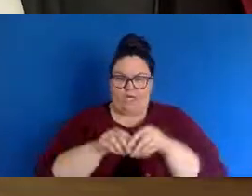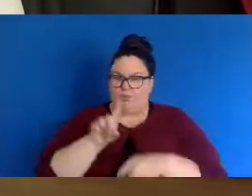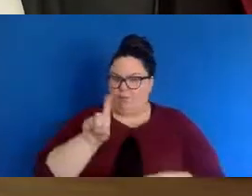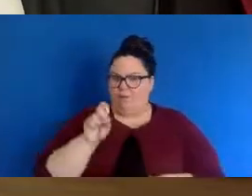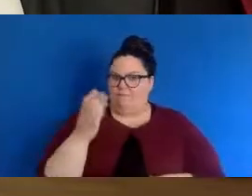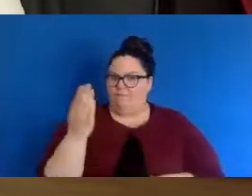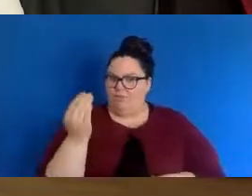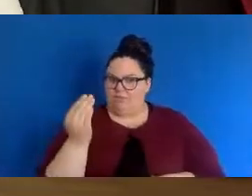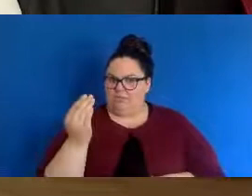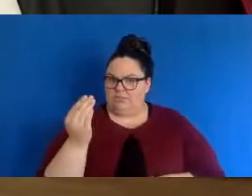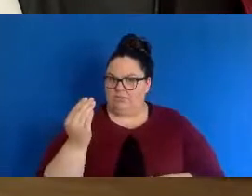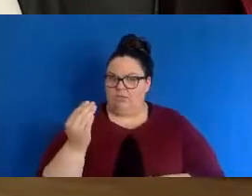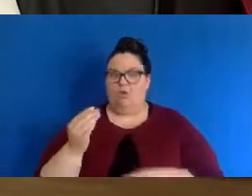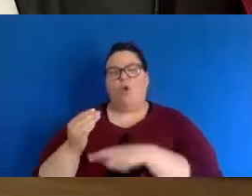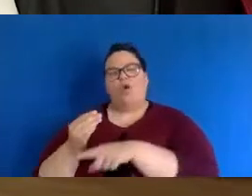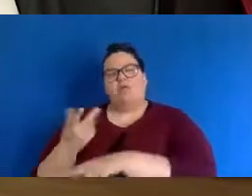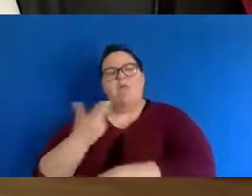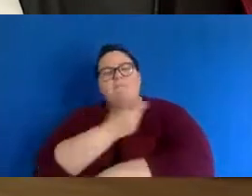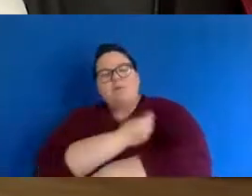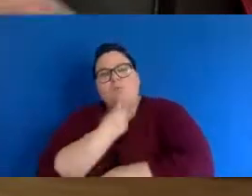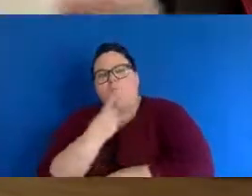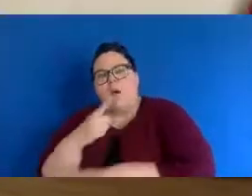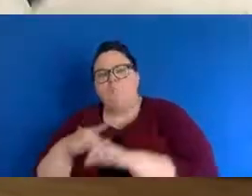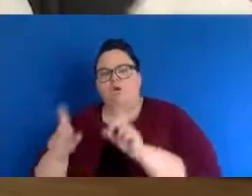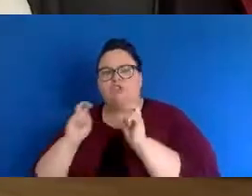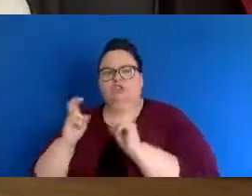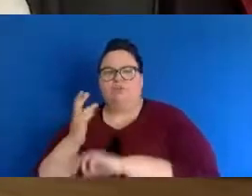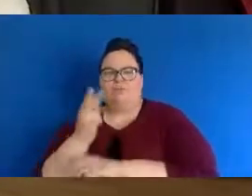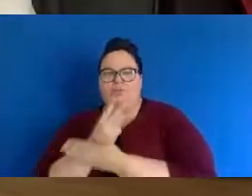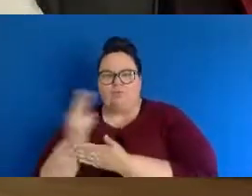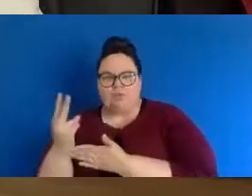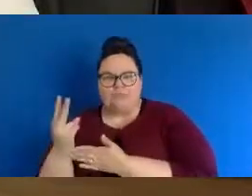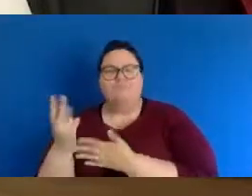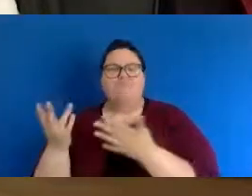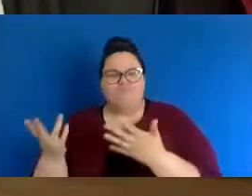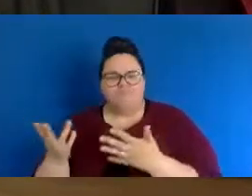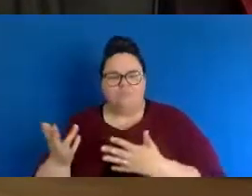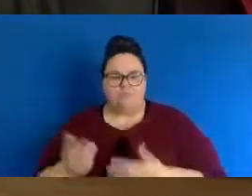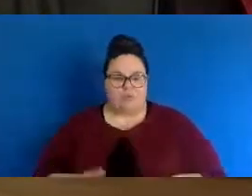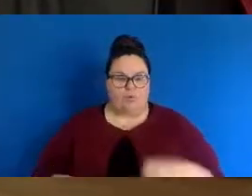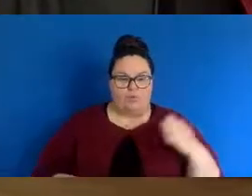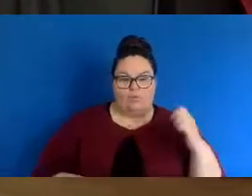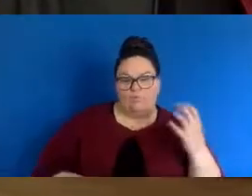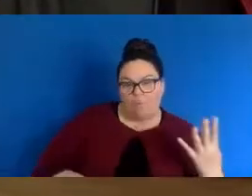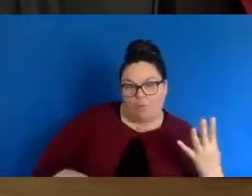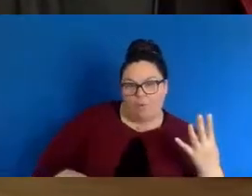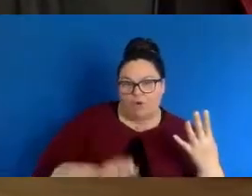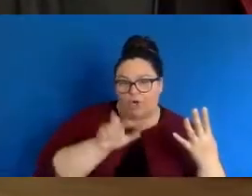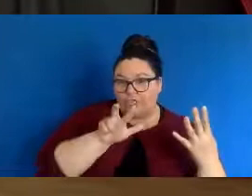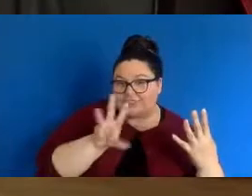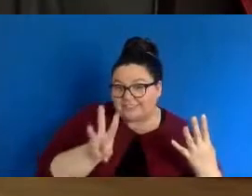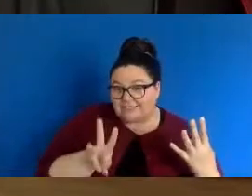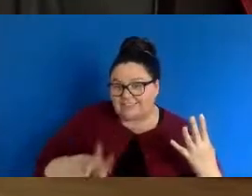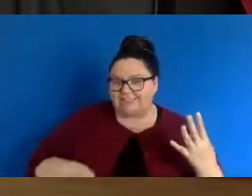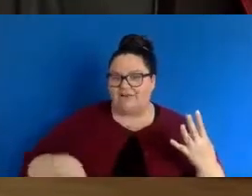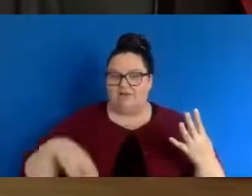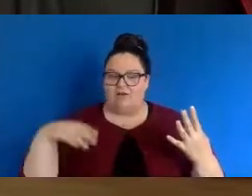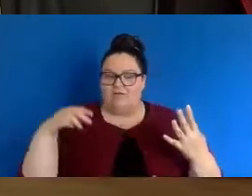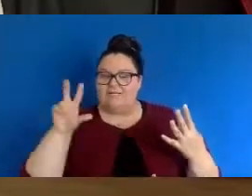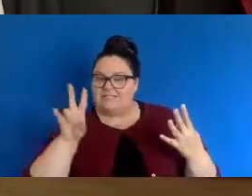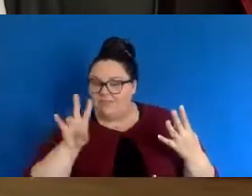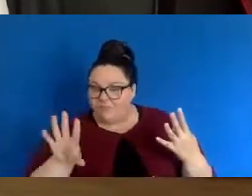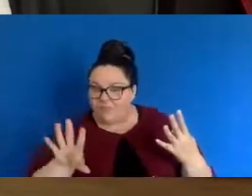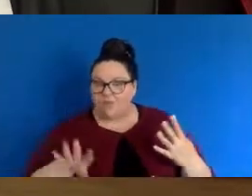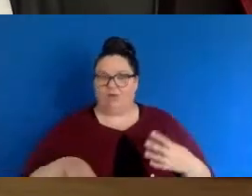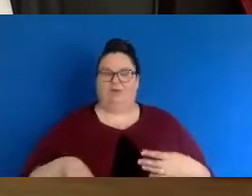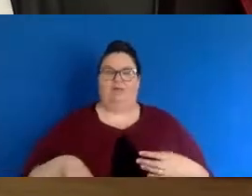who became infected before the vaccine had taken full effect. The same holds true for hospitalization and deaths. During the